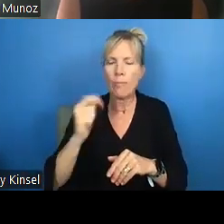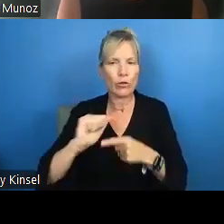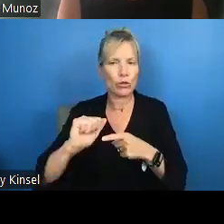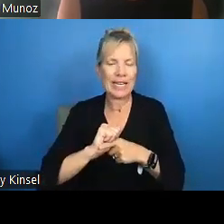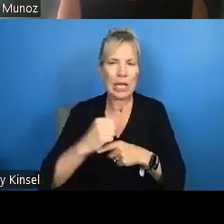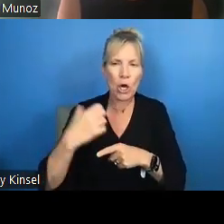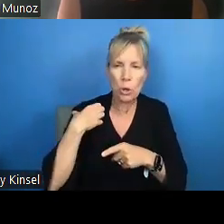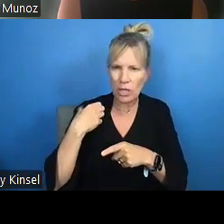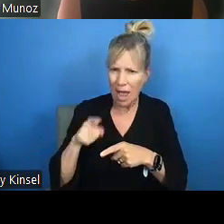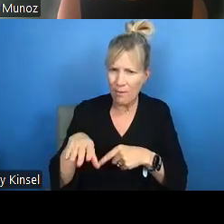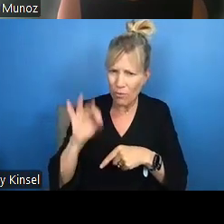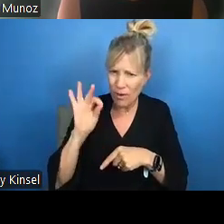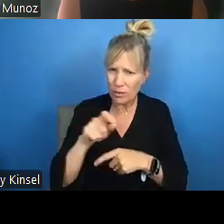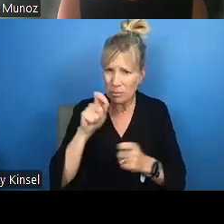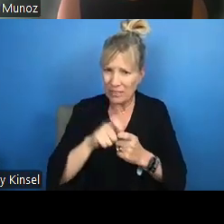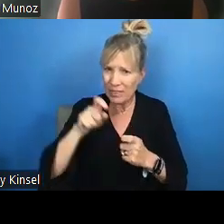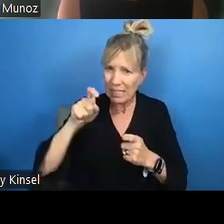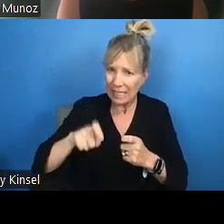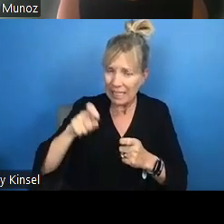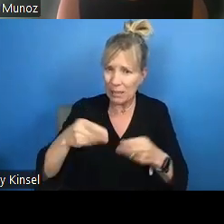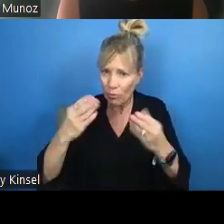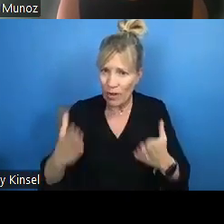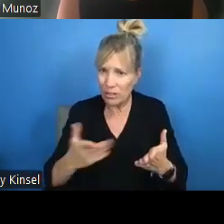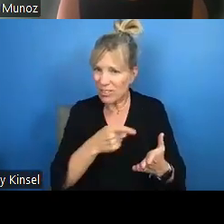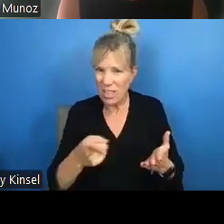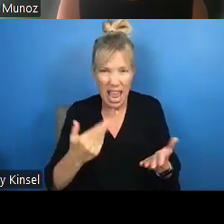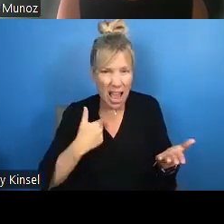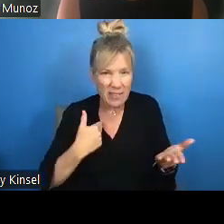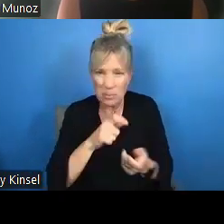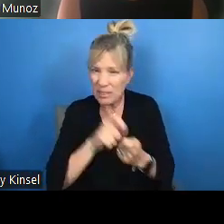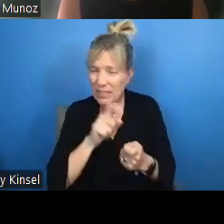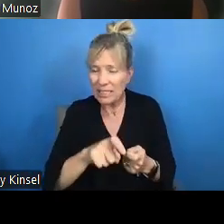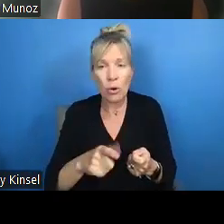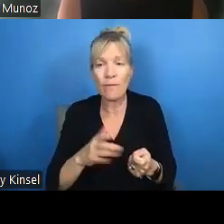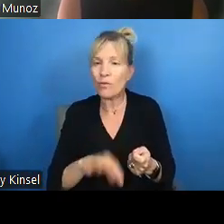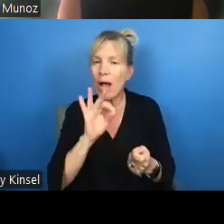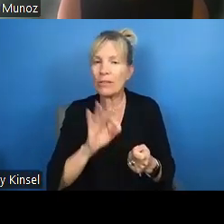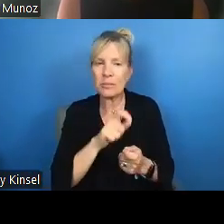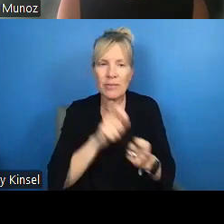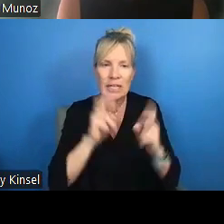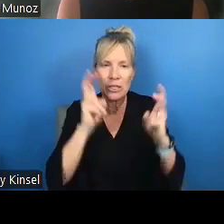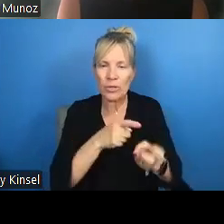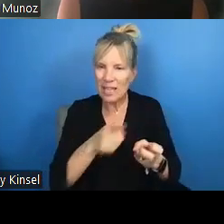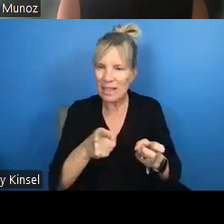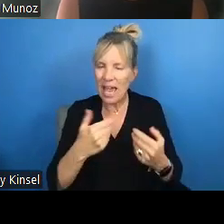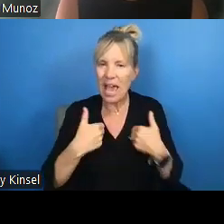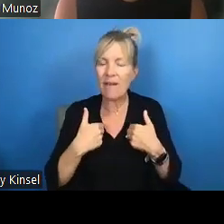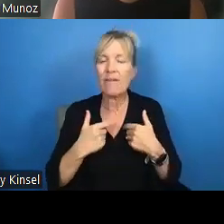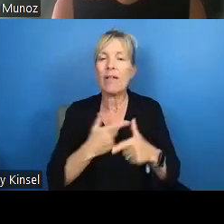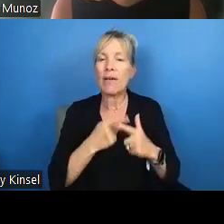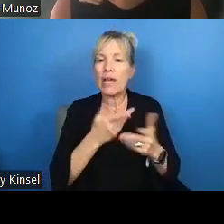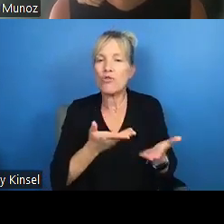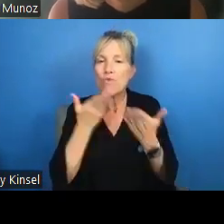have found particular needs providers have or kind of particular issues that you'd recommend to others that they